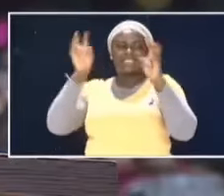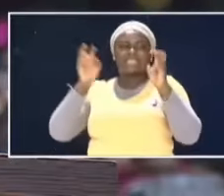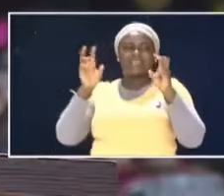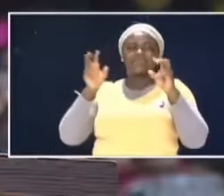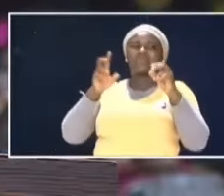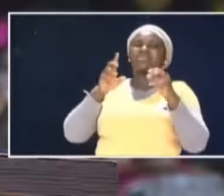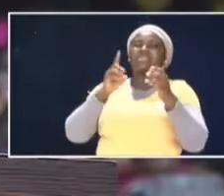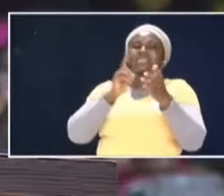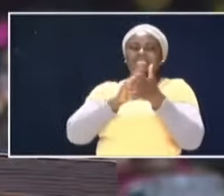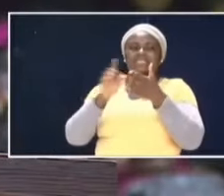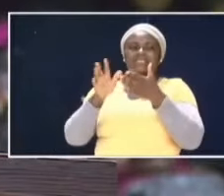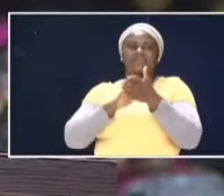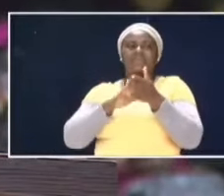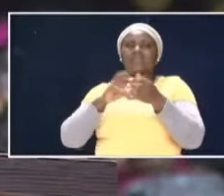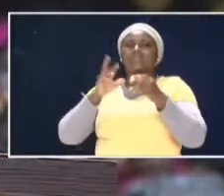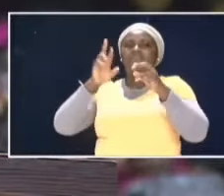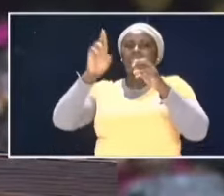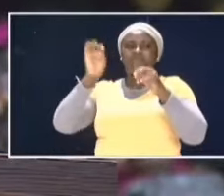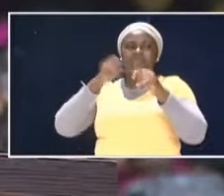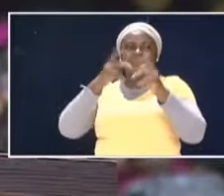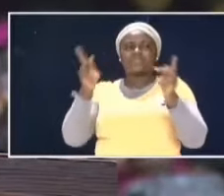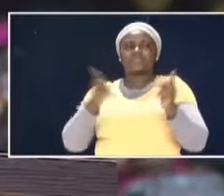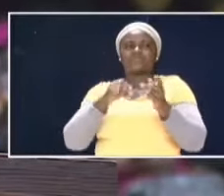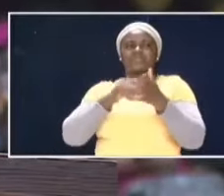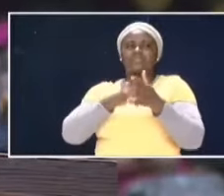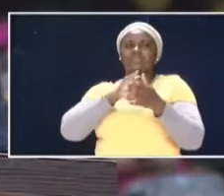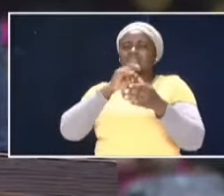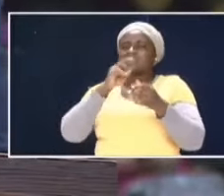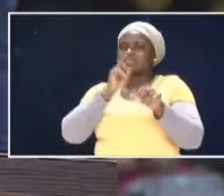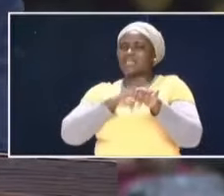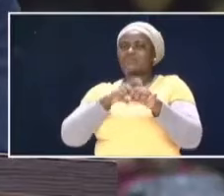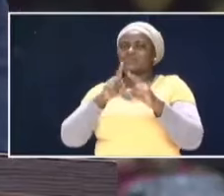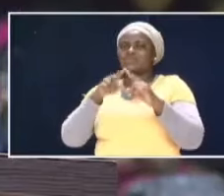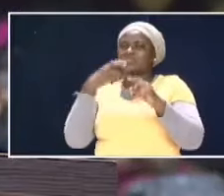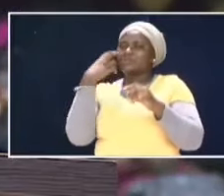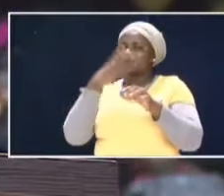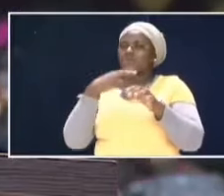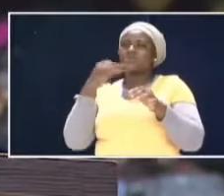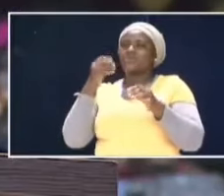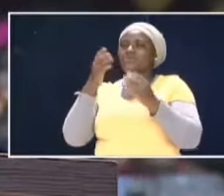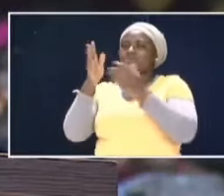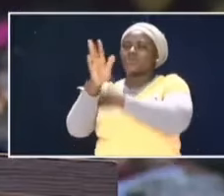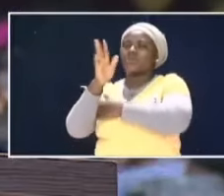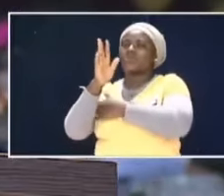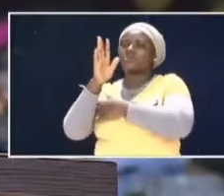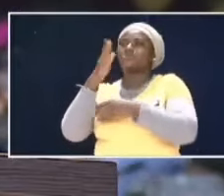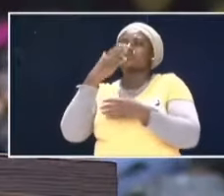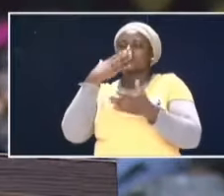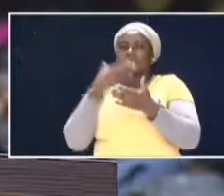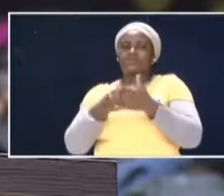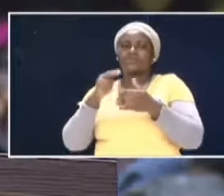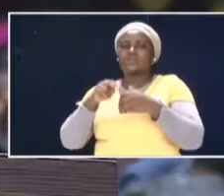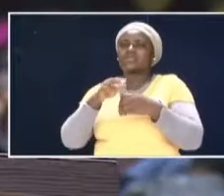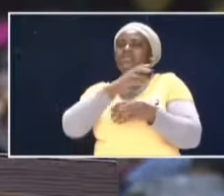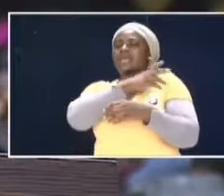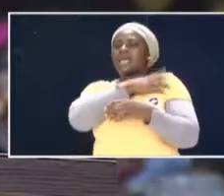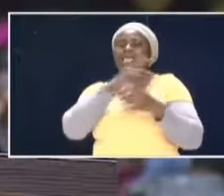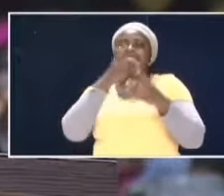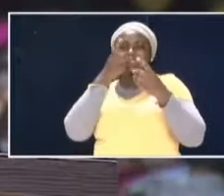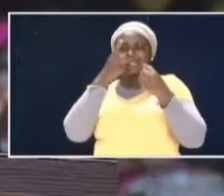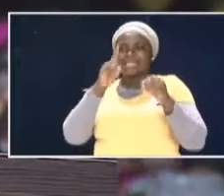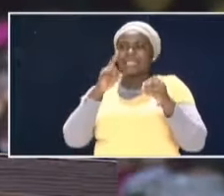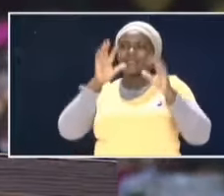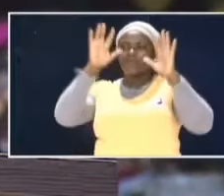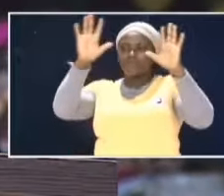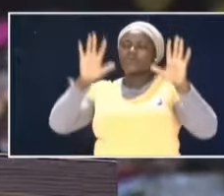It is time for us to speak of God's goodness and declare his wonders among his people. It is time